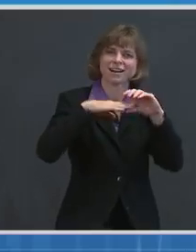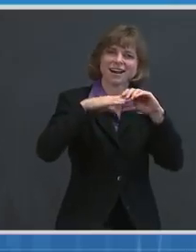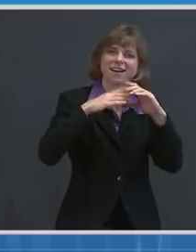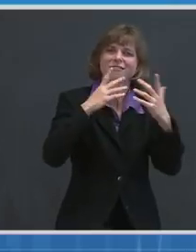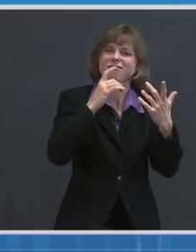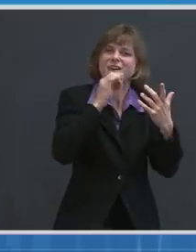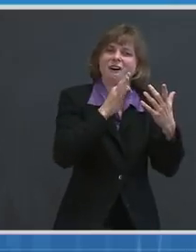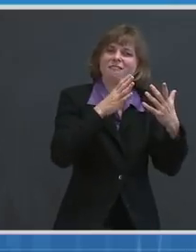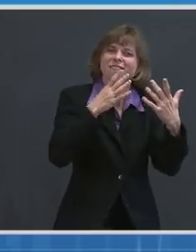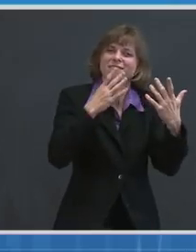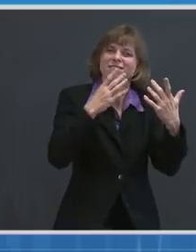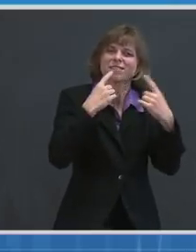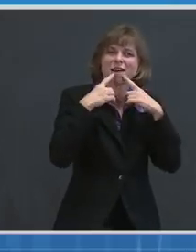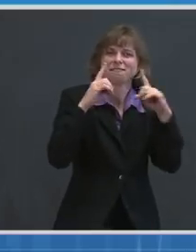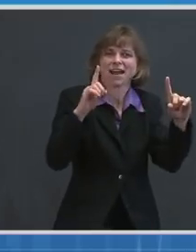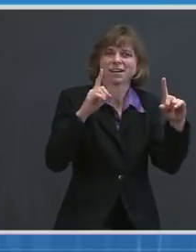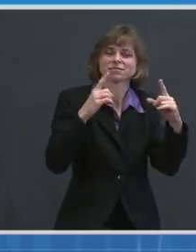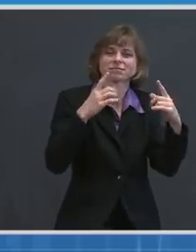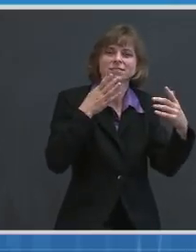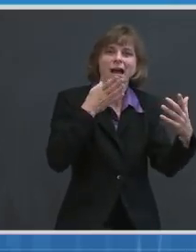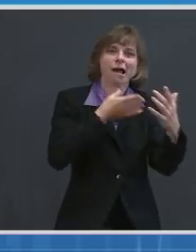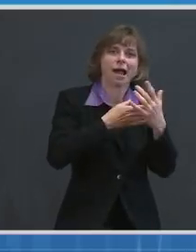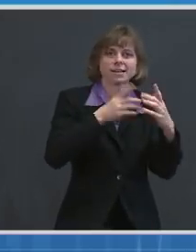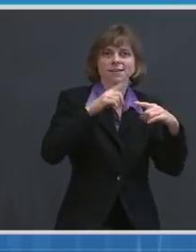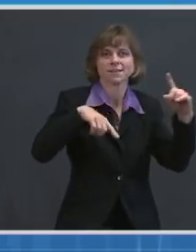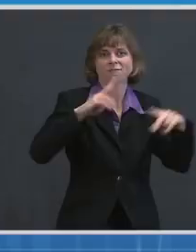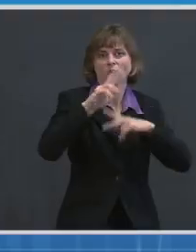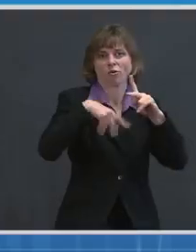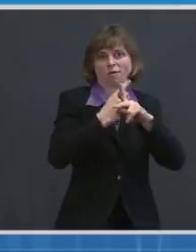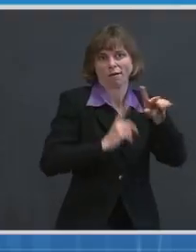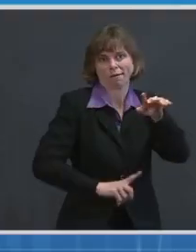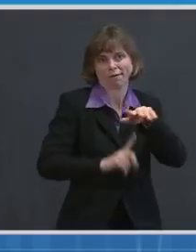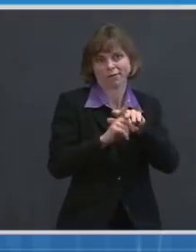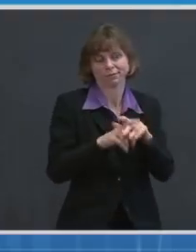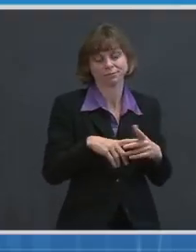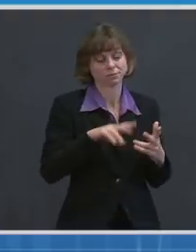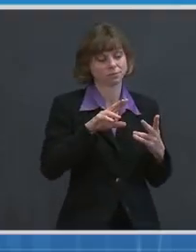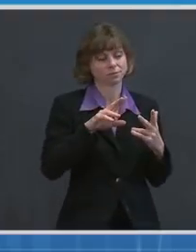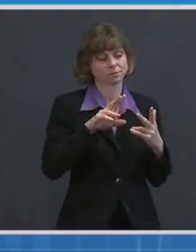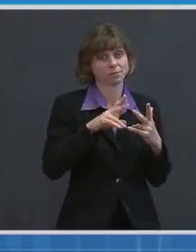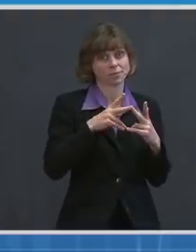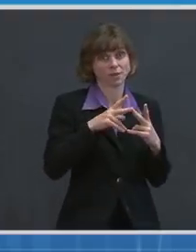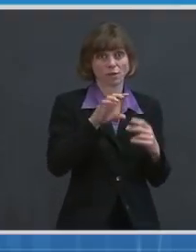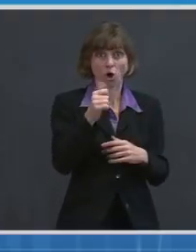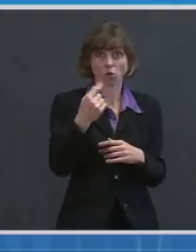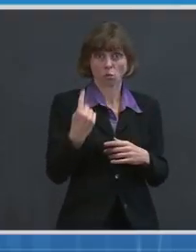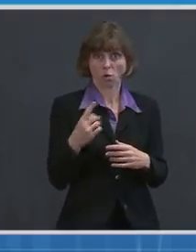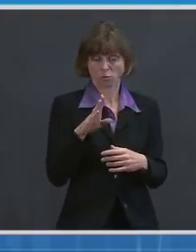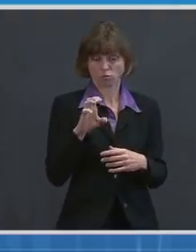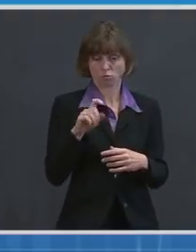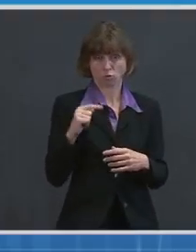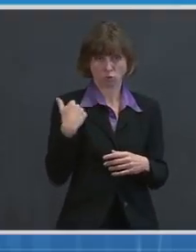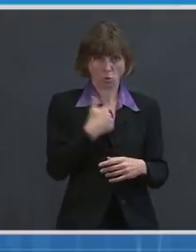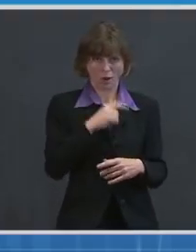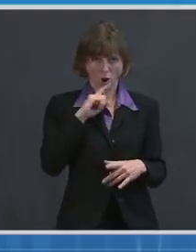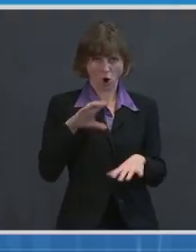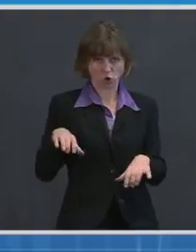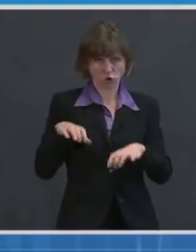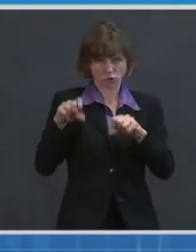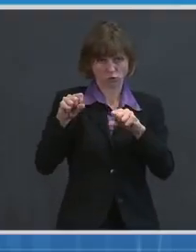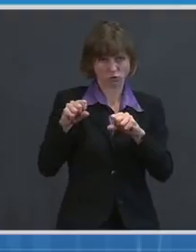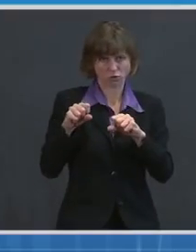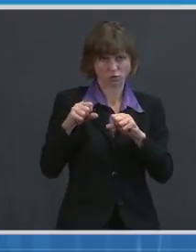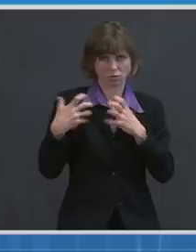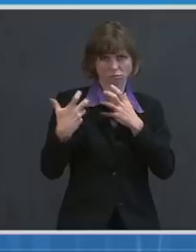the third boost is one that we are doing in collaboration with